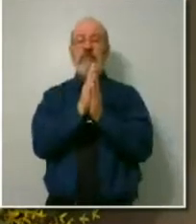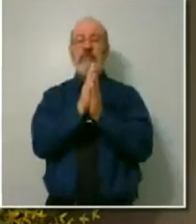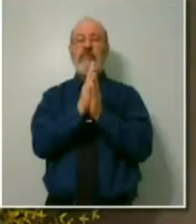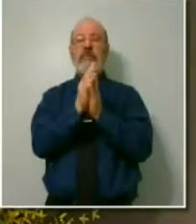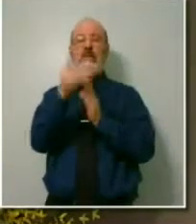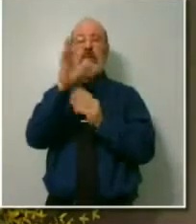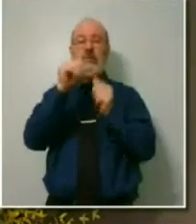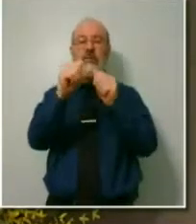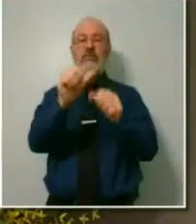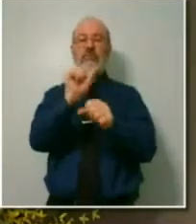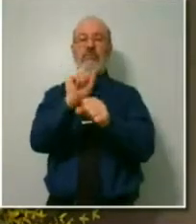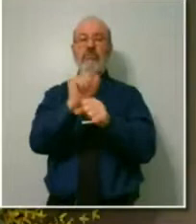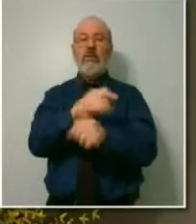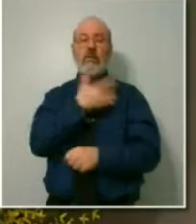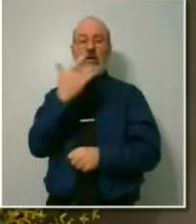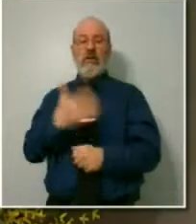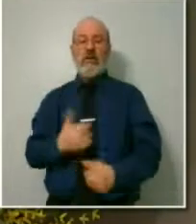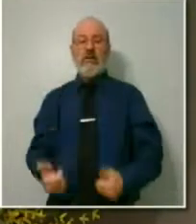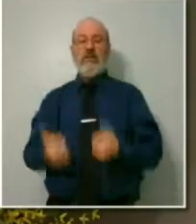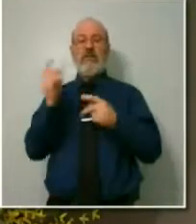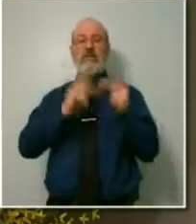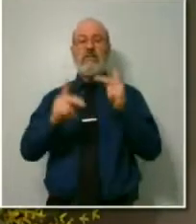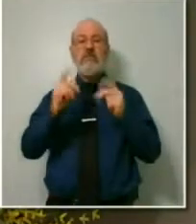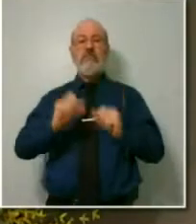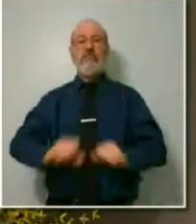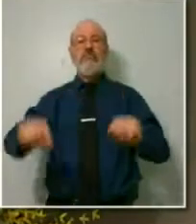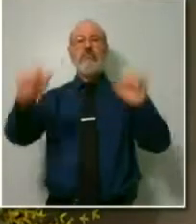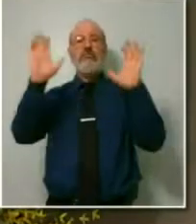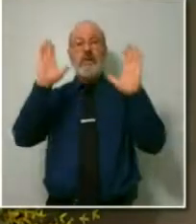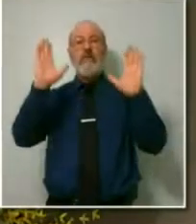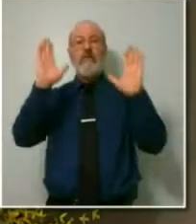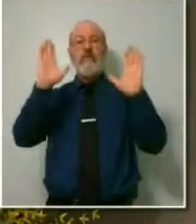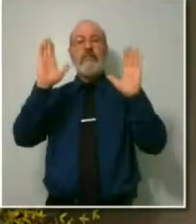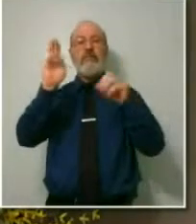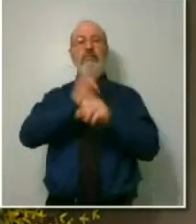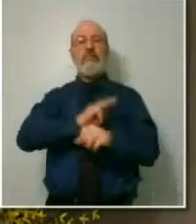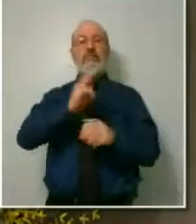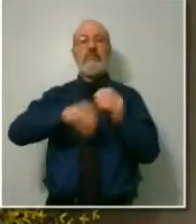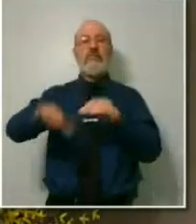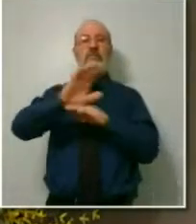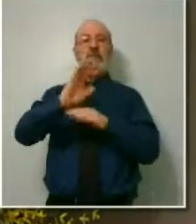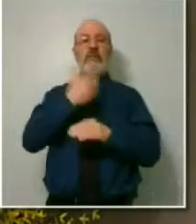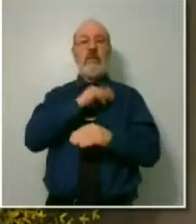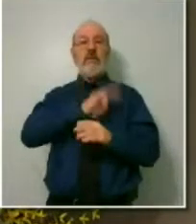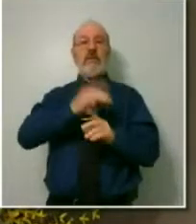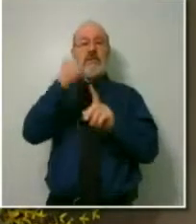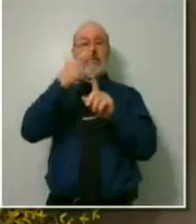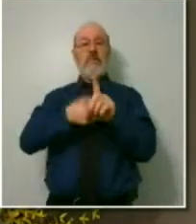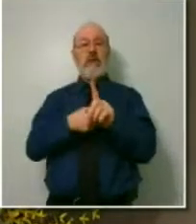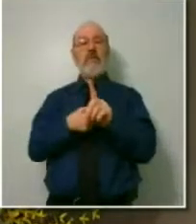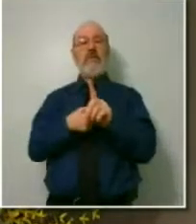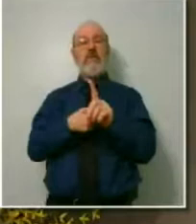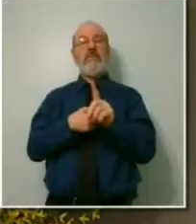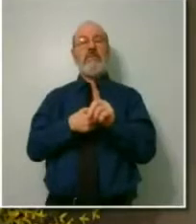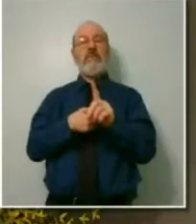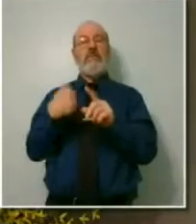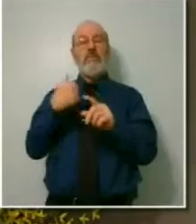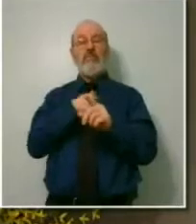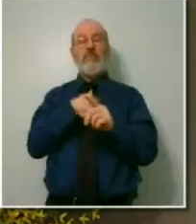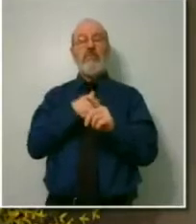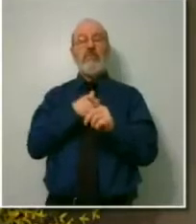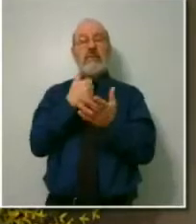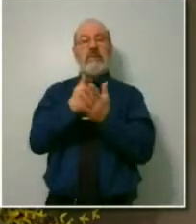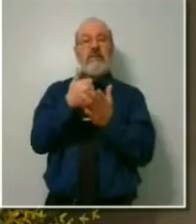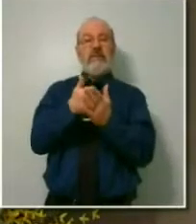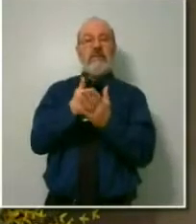to work in the hearts and lives of people to surrender to the mission field. This is our missions month, and we are going to be emphasizing